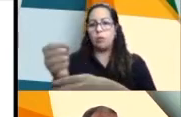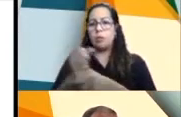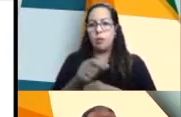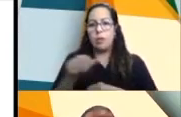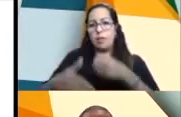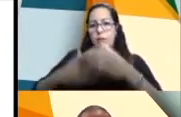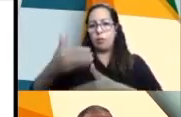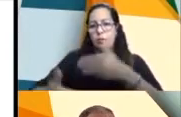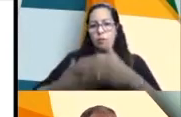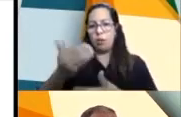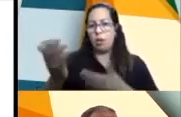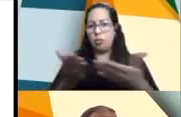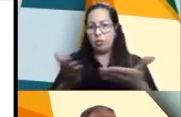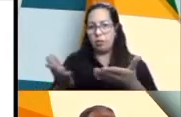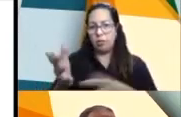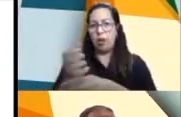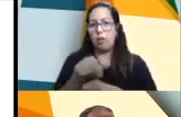processes and acquiring these services.